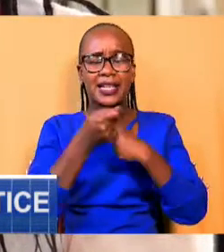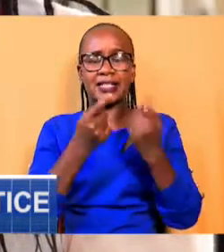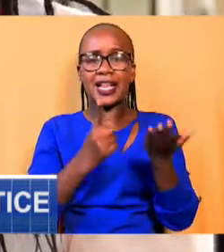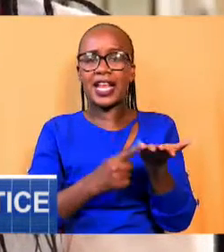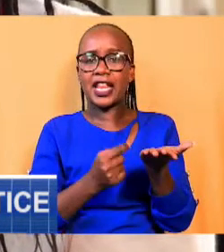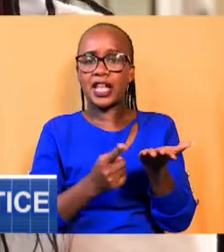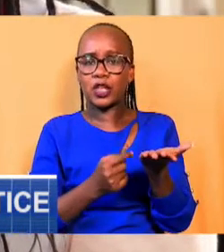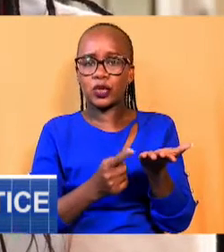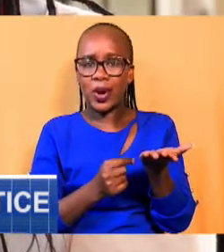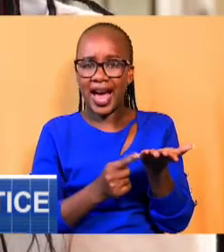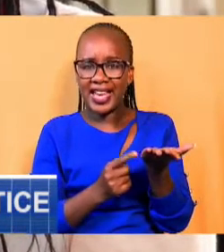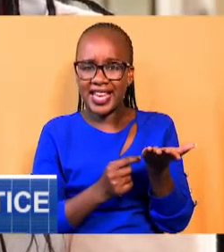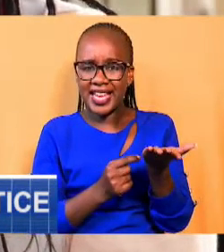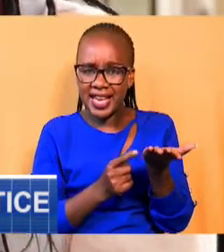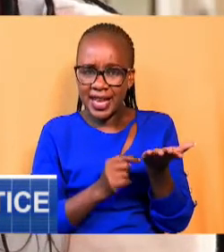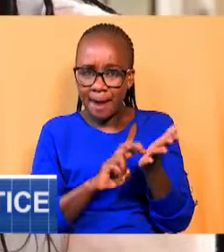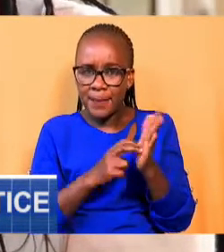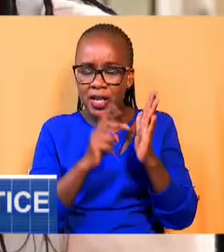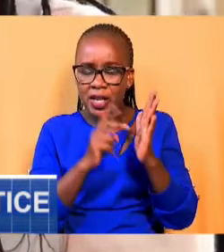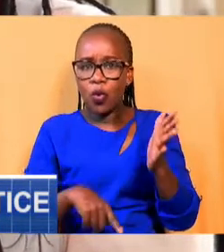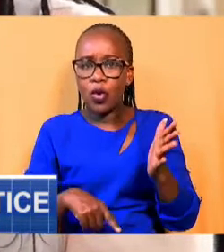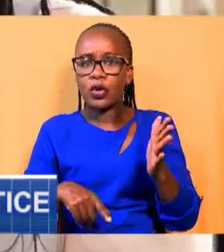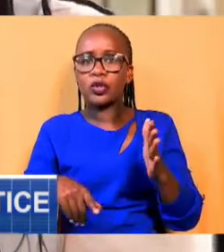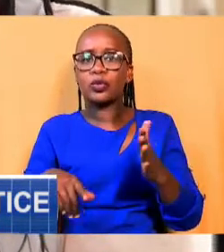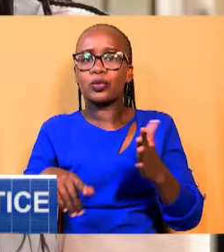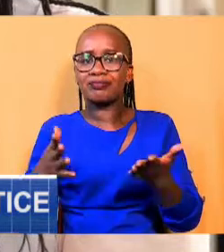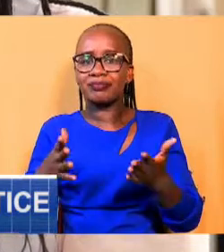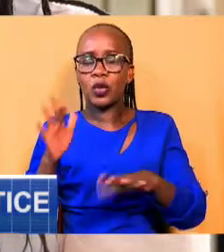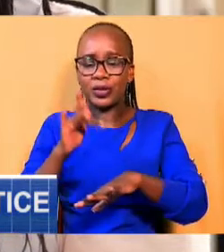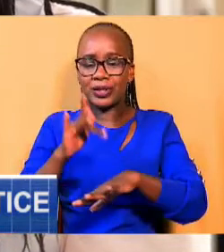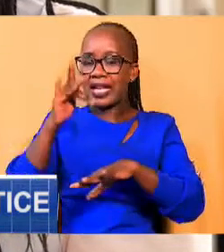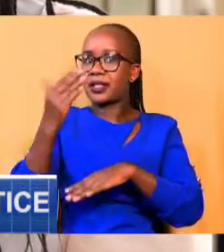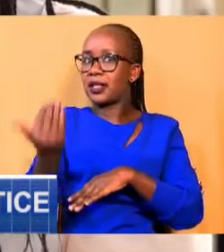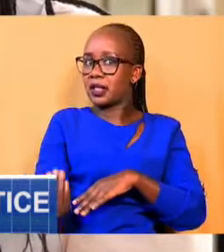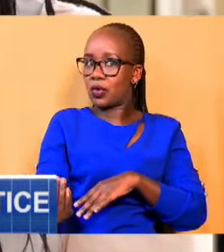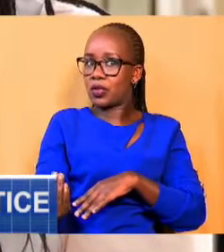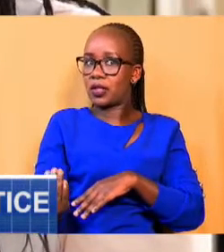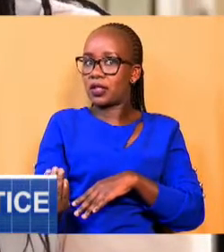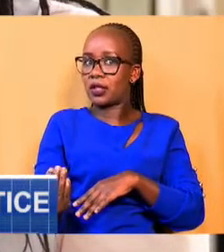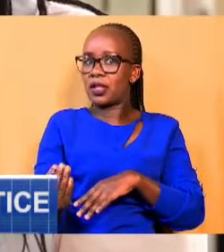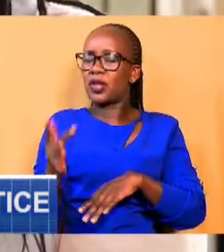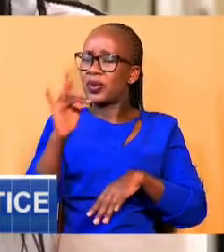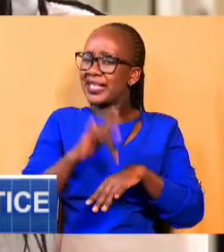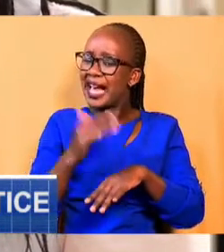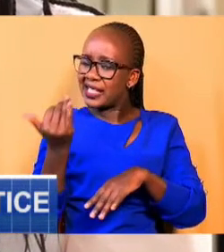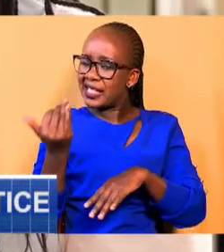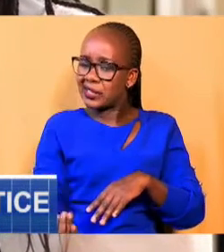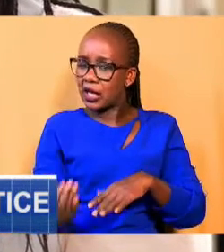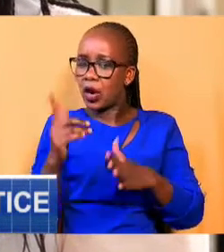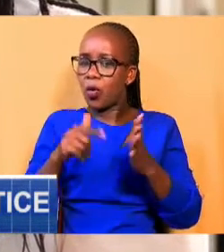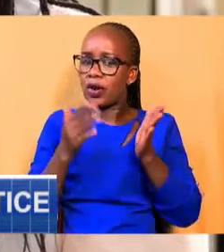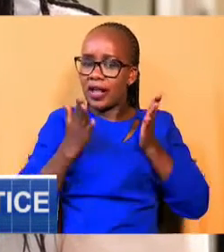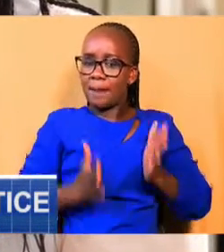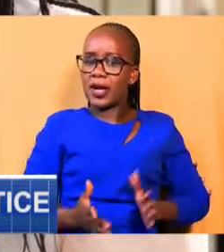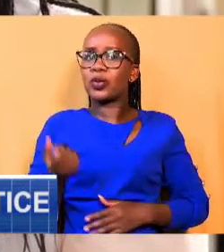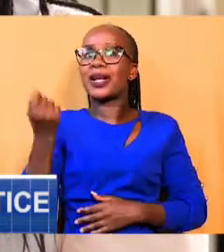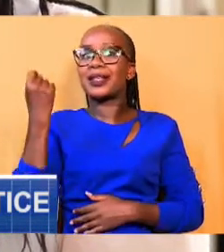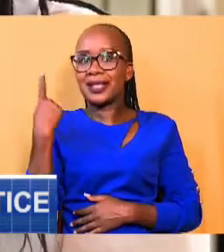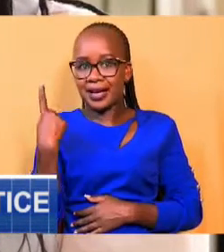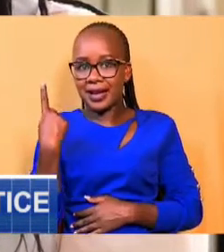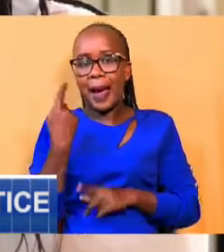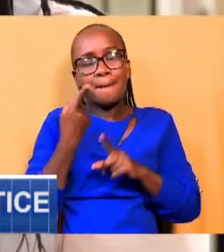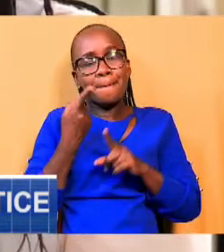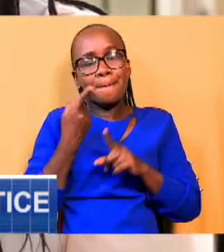translated in Swahili to mean ulishika mtoto, did you touch this child is what the person will